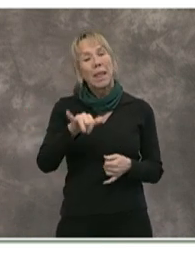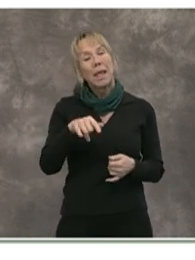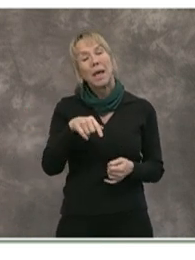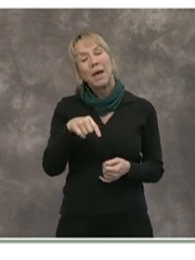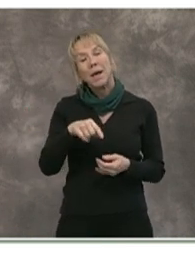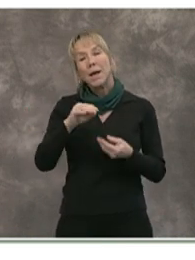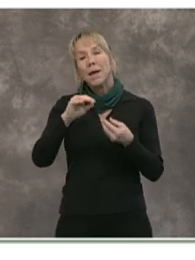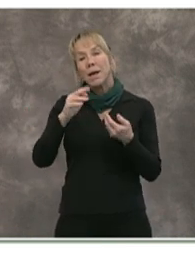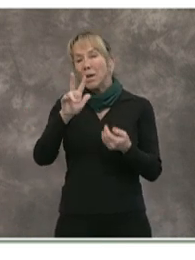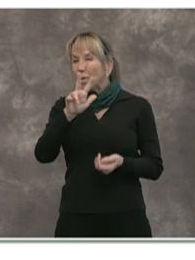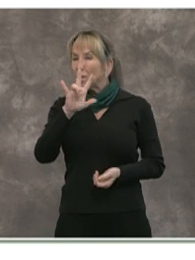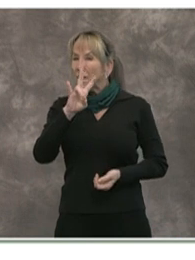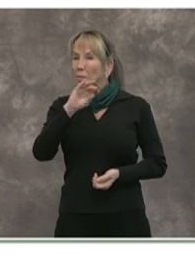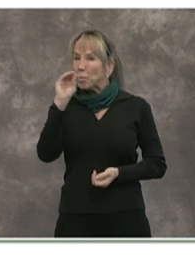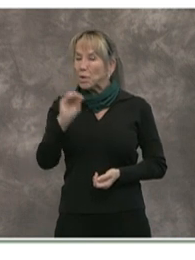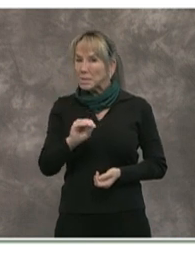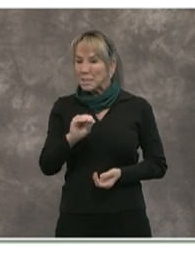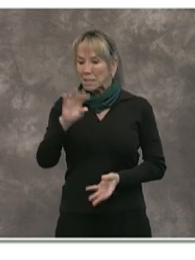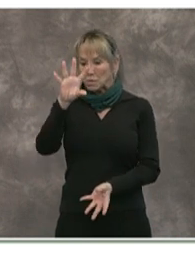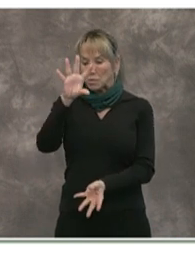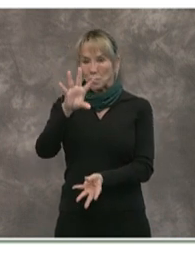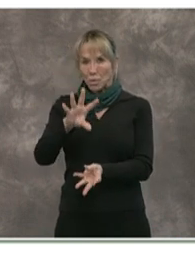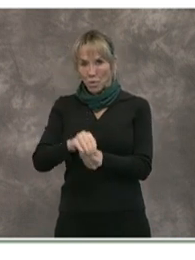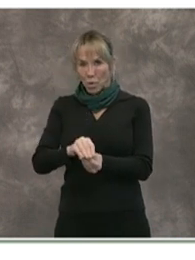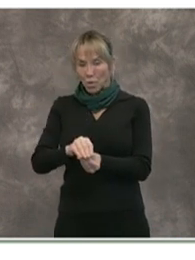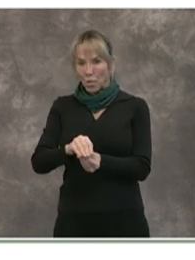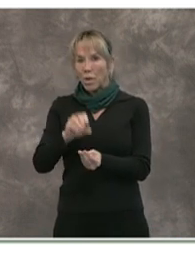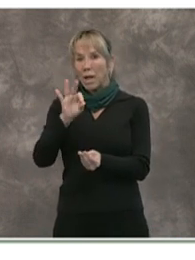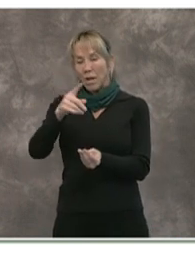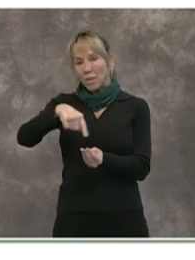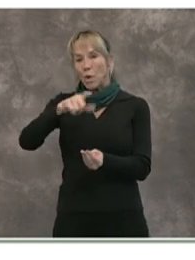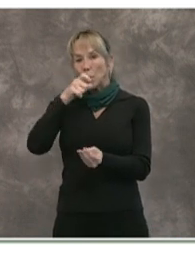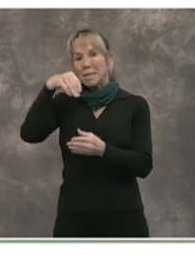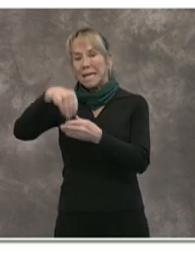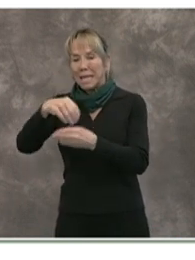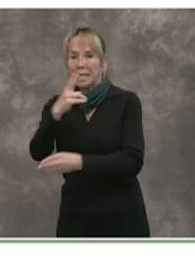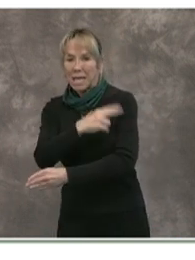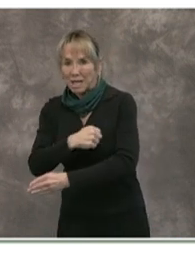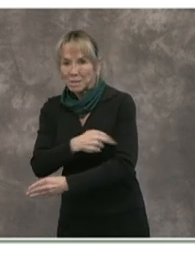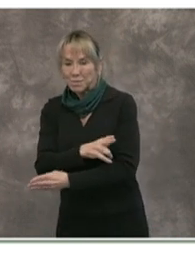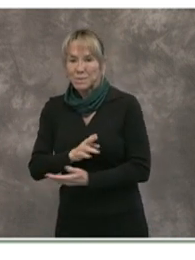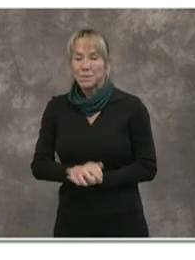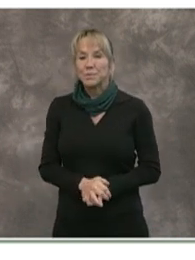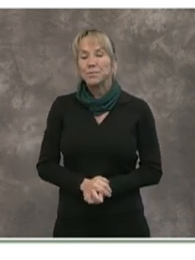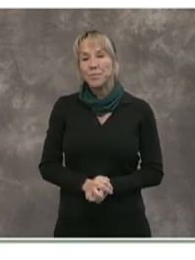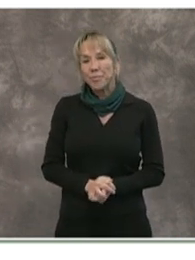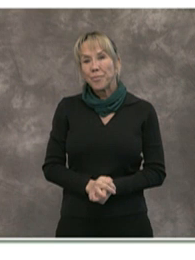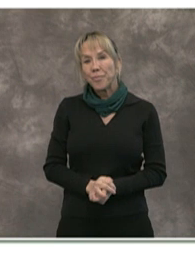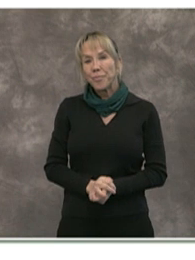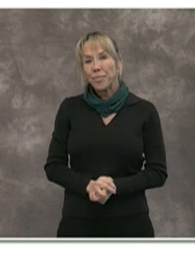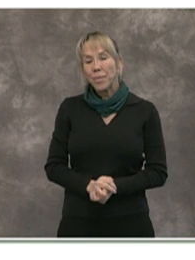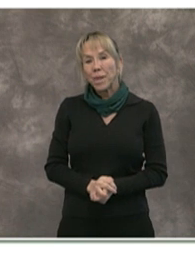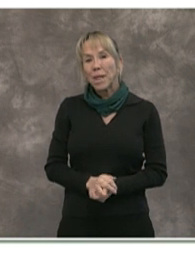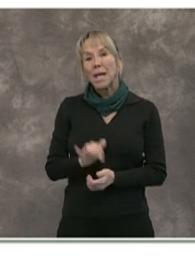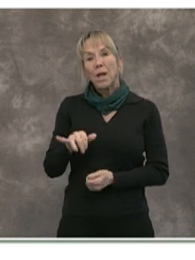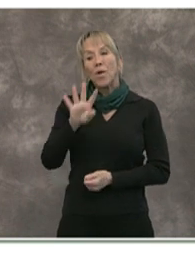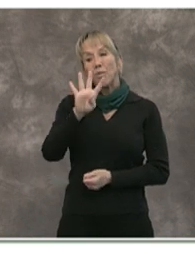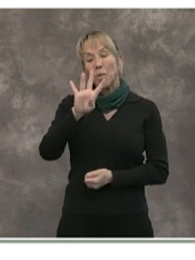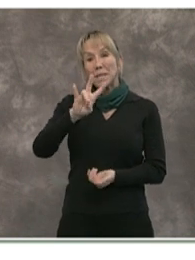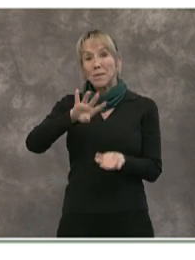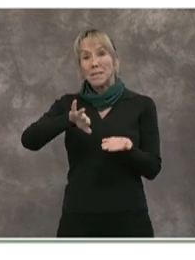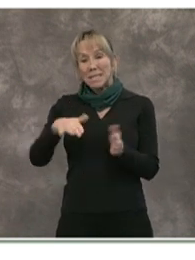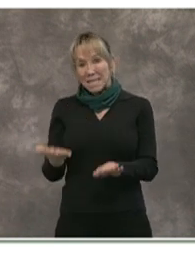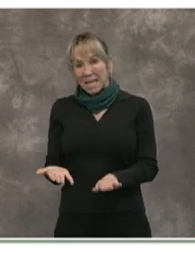also 37% of the total number of those individuals hospitalized. Lastly, the 47